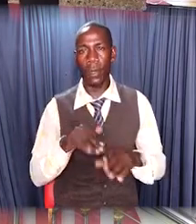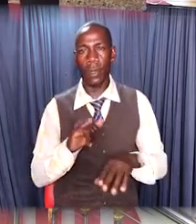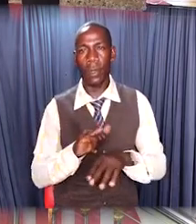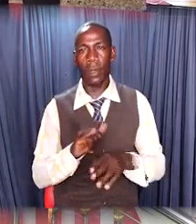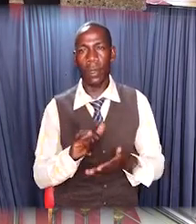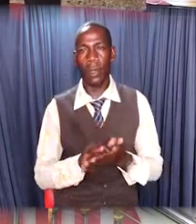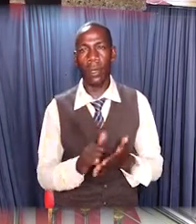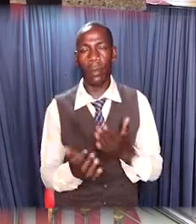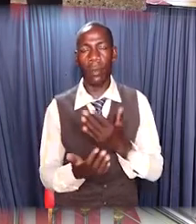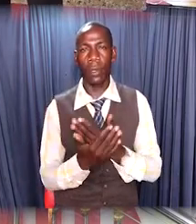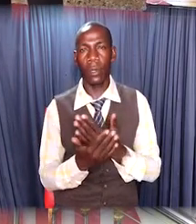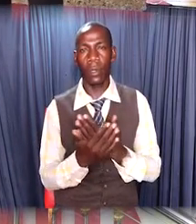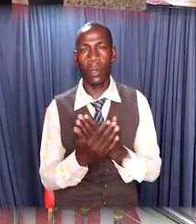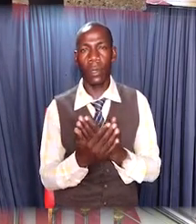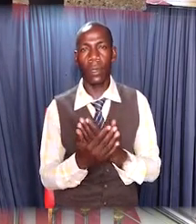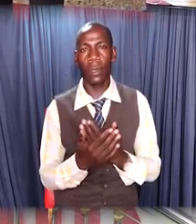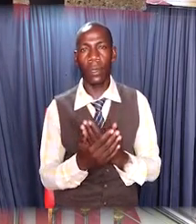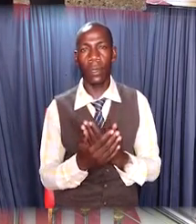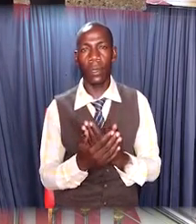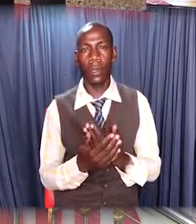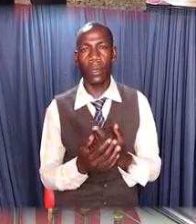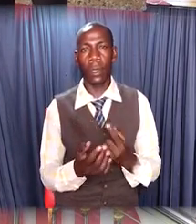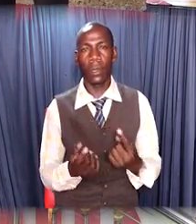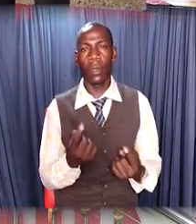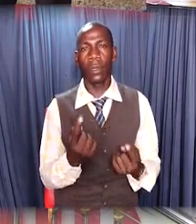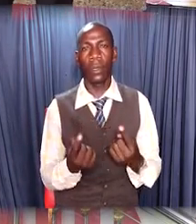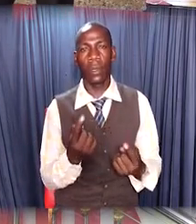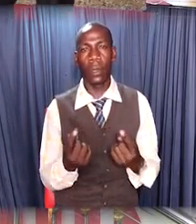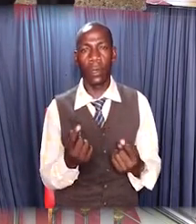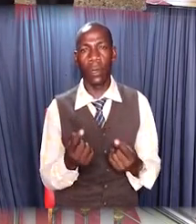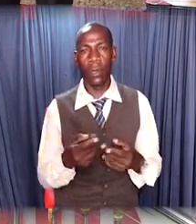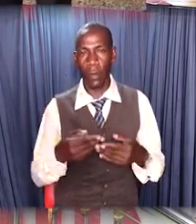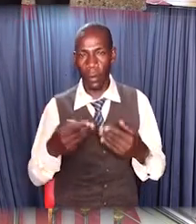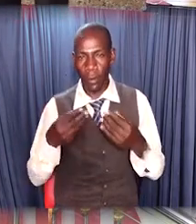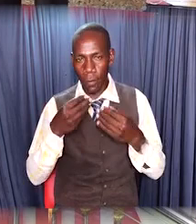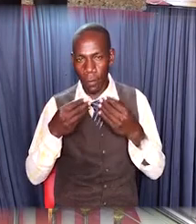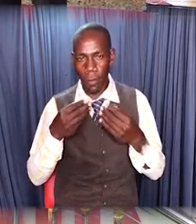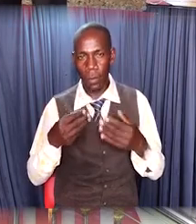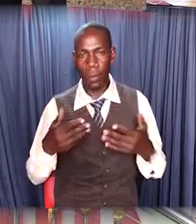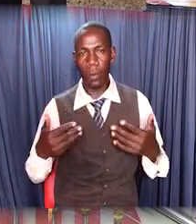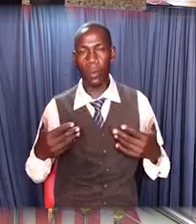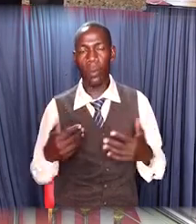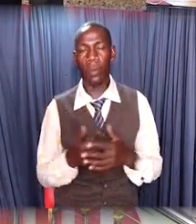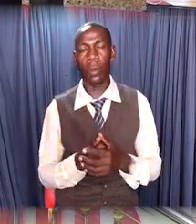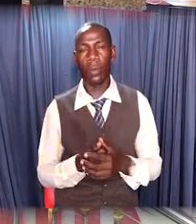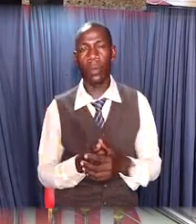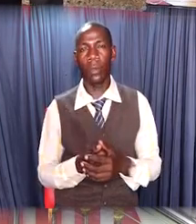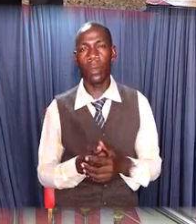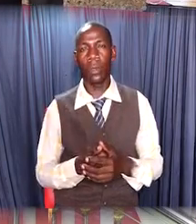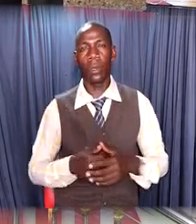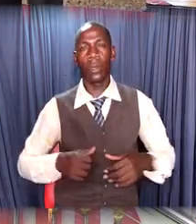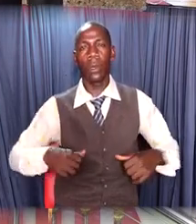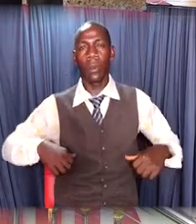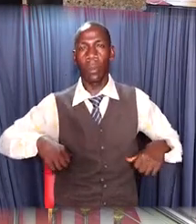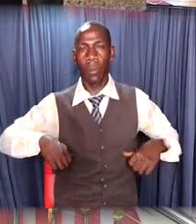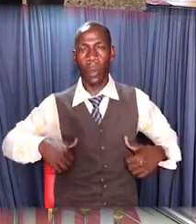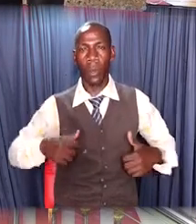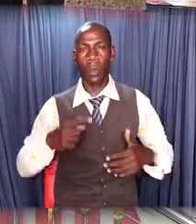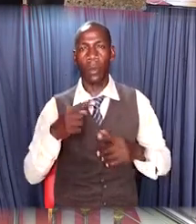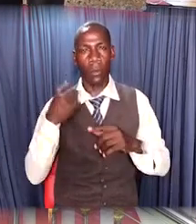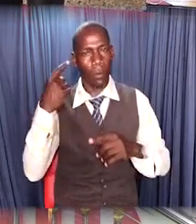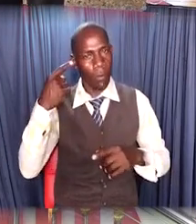that morning. Ndio wale wa jikoni linalisha watu wangapi? I don't know in the kitchen, how many do you feed? Ndio Jivunie